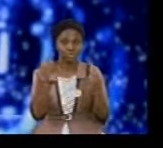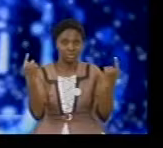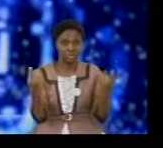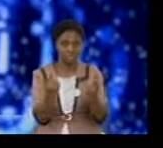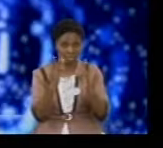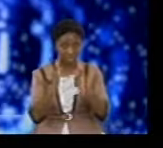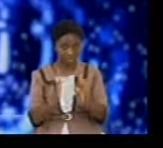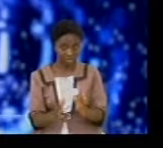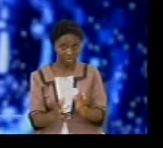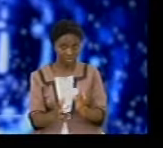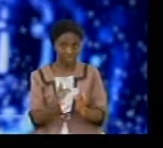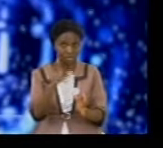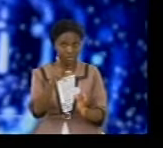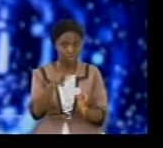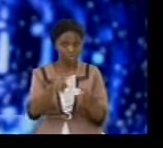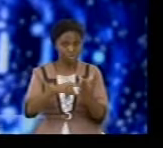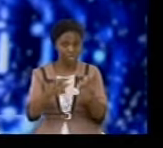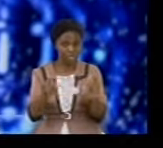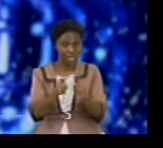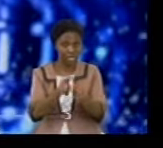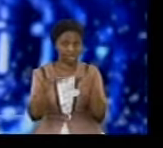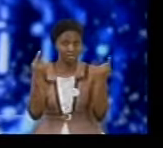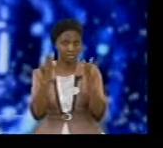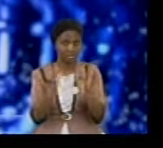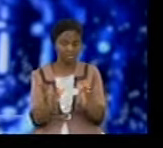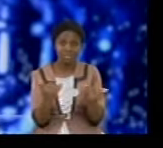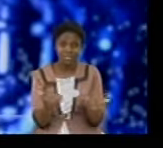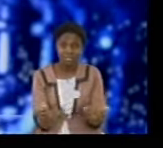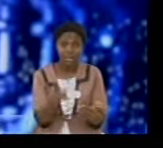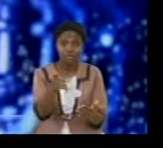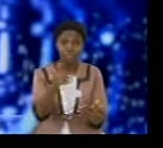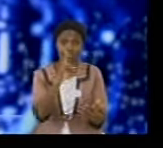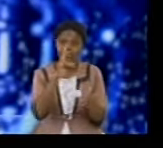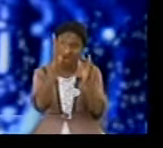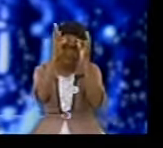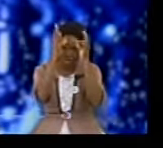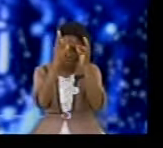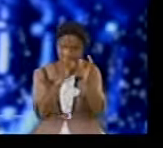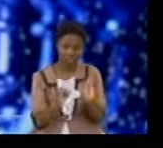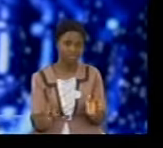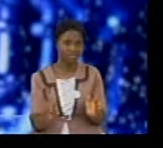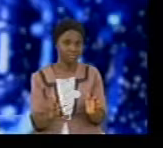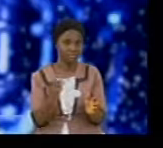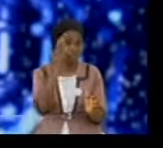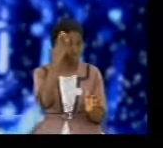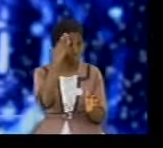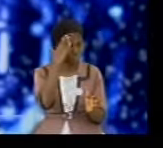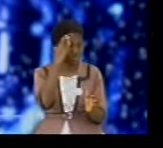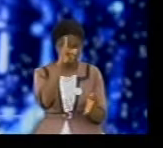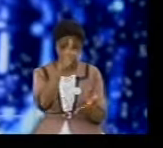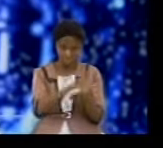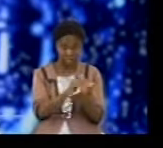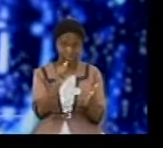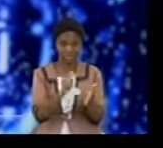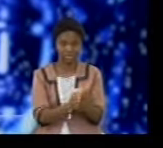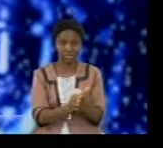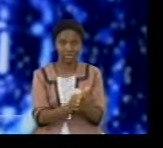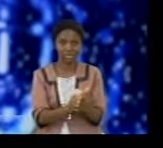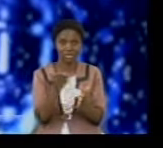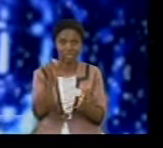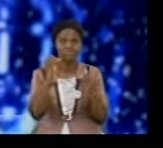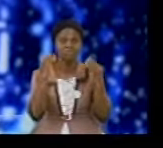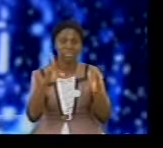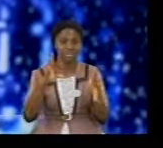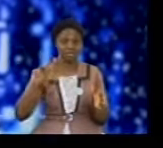You began as a sinner. And now you are deciding, knowing fully well that no benefit for you outside the